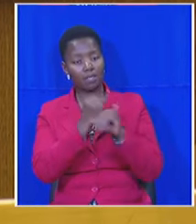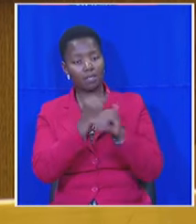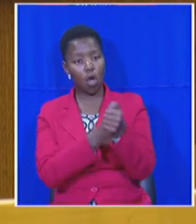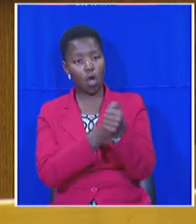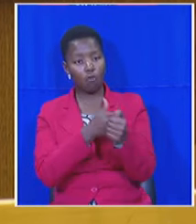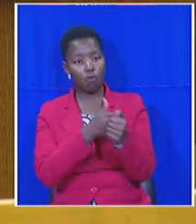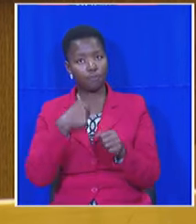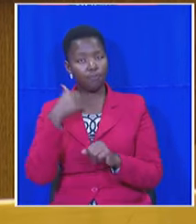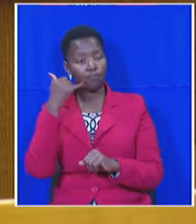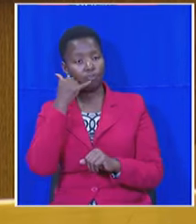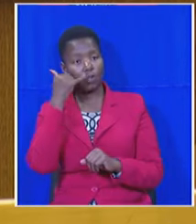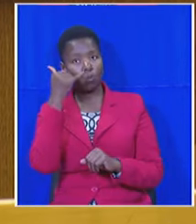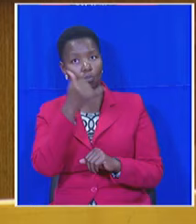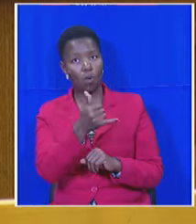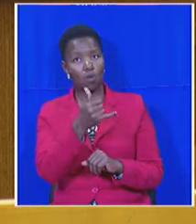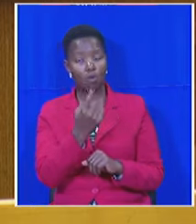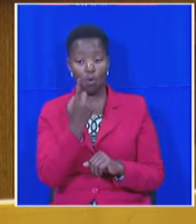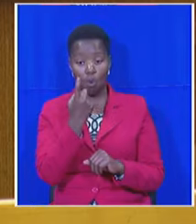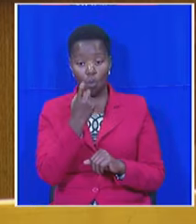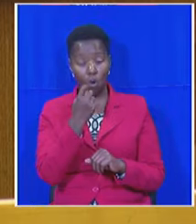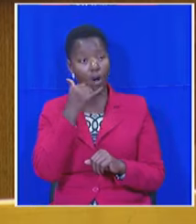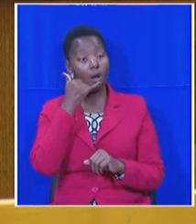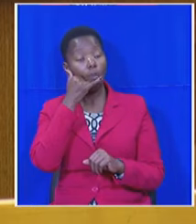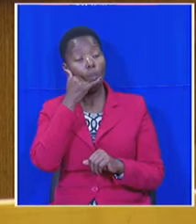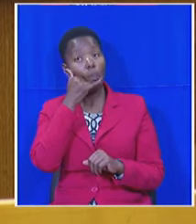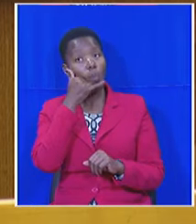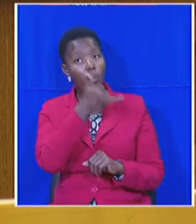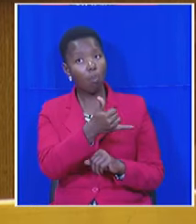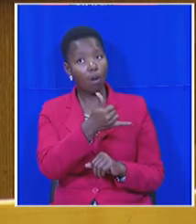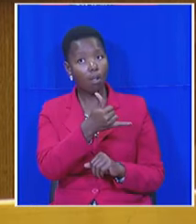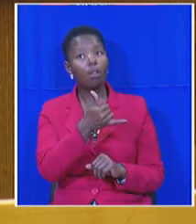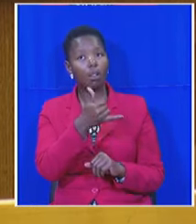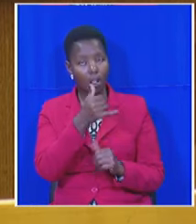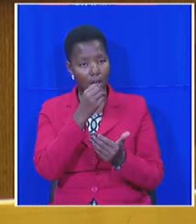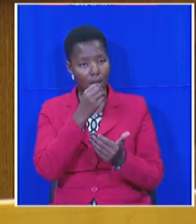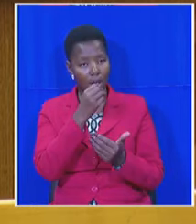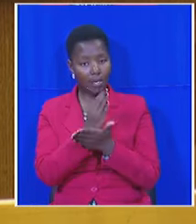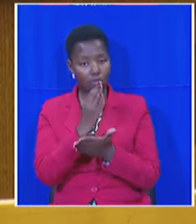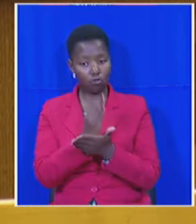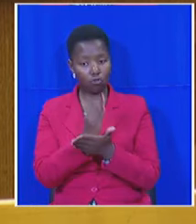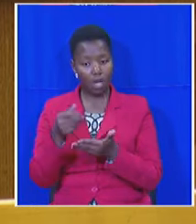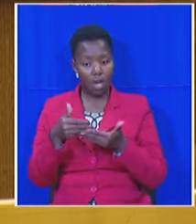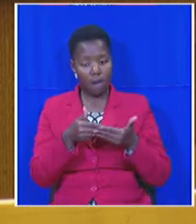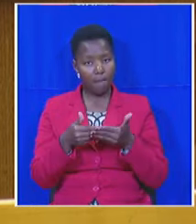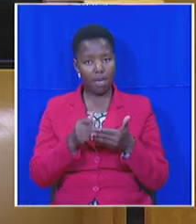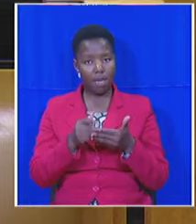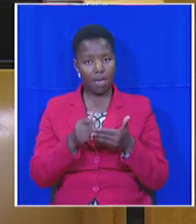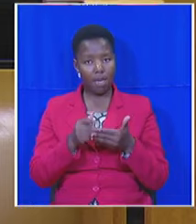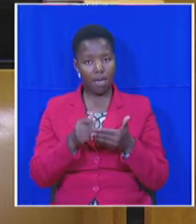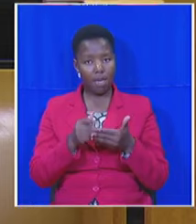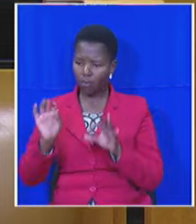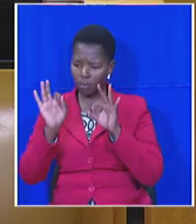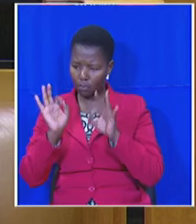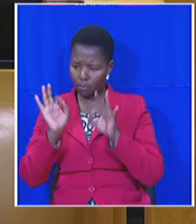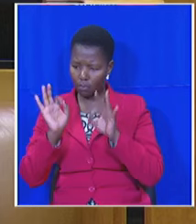And I promise you, just that one phone call ensured the safe passage without any delay for this